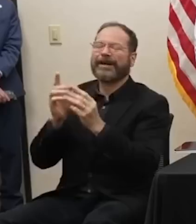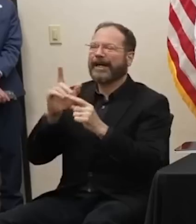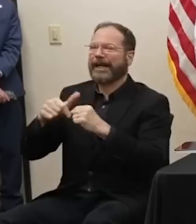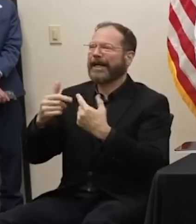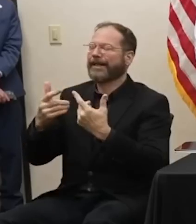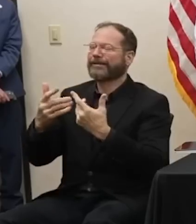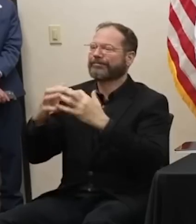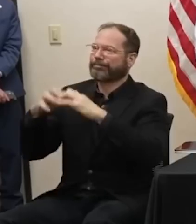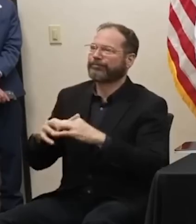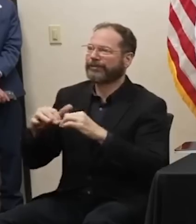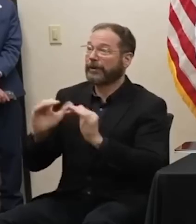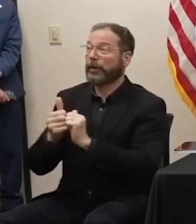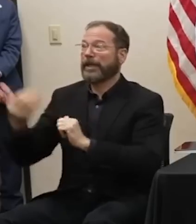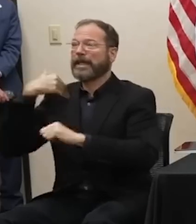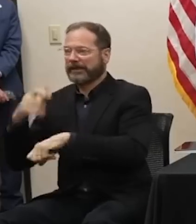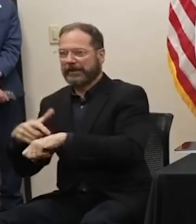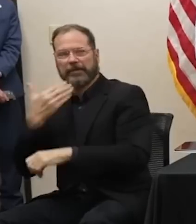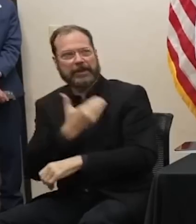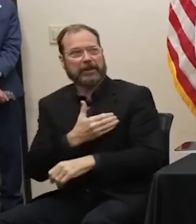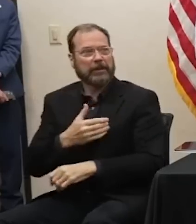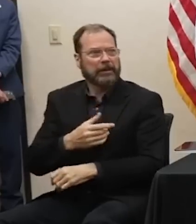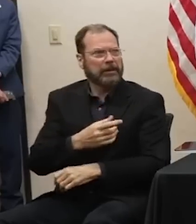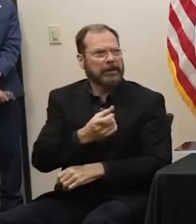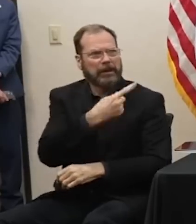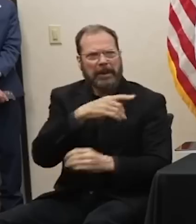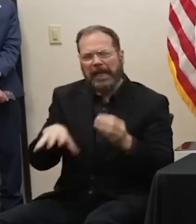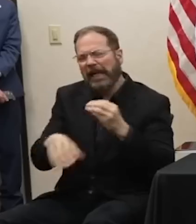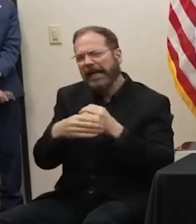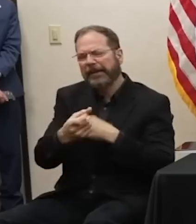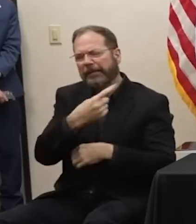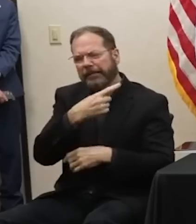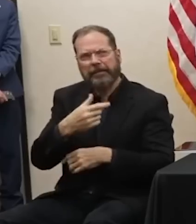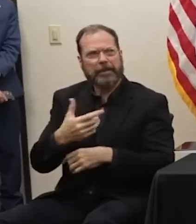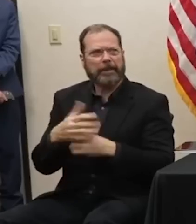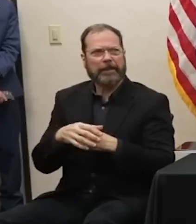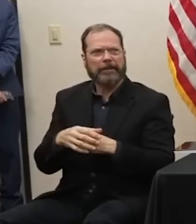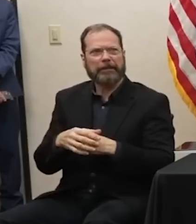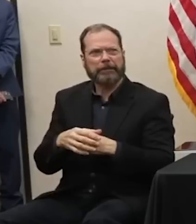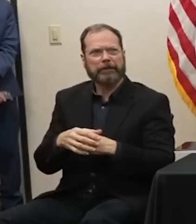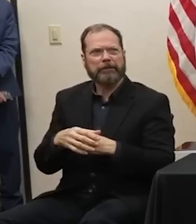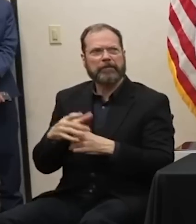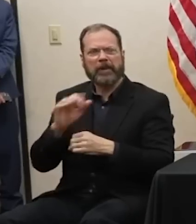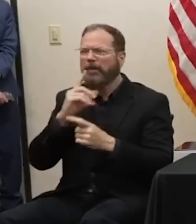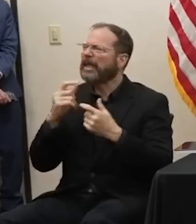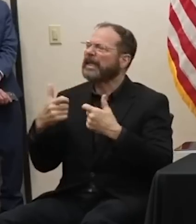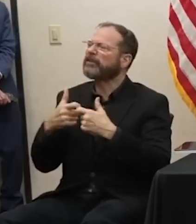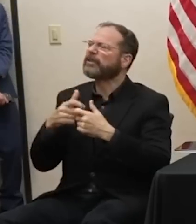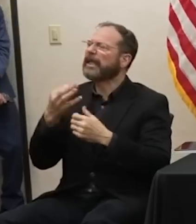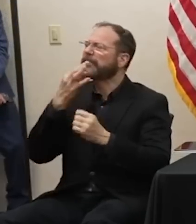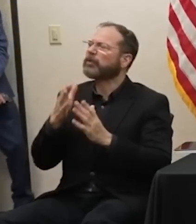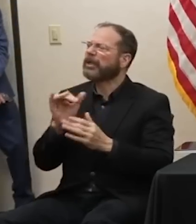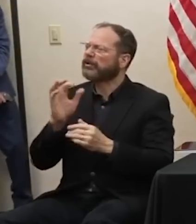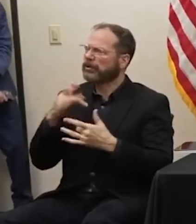those generators are now winterized and hardened against this kind of extreme cold. Chairman, building on that, real quick question. I talked